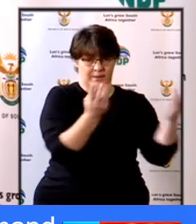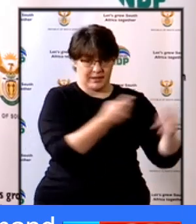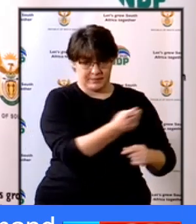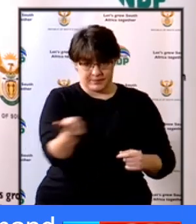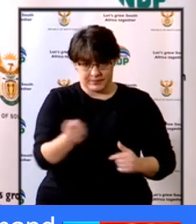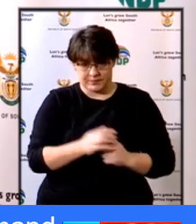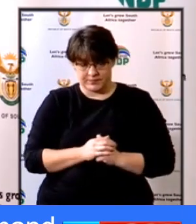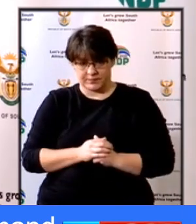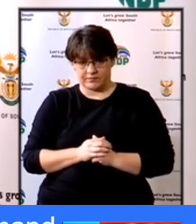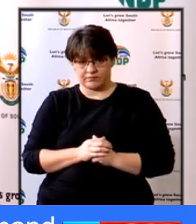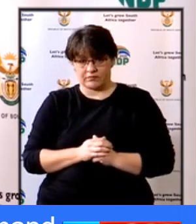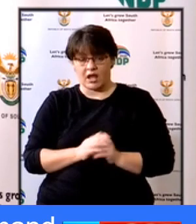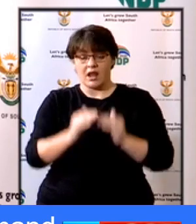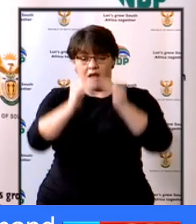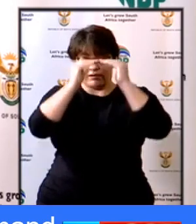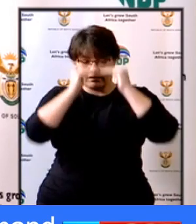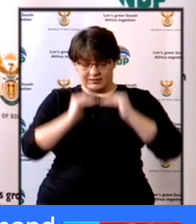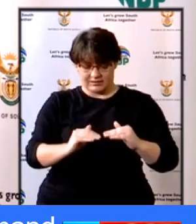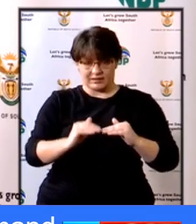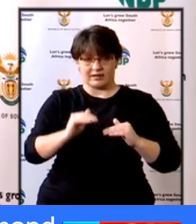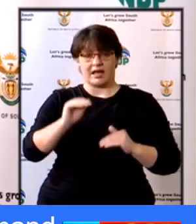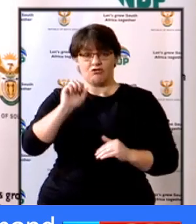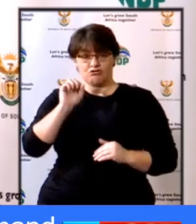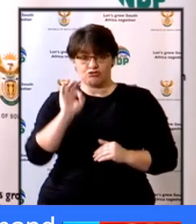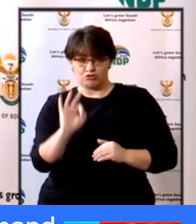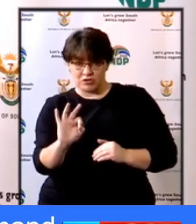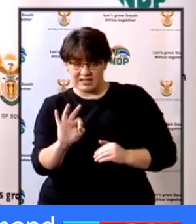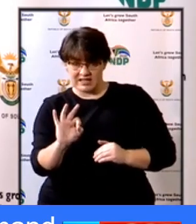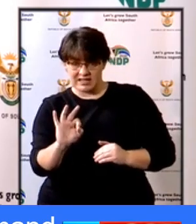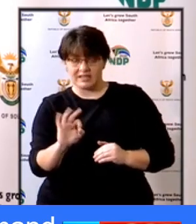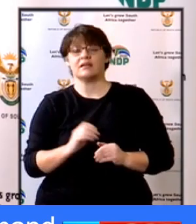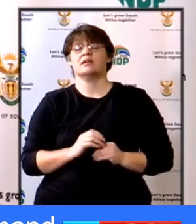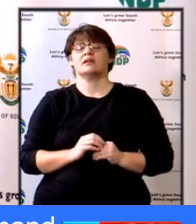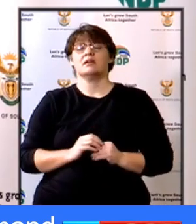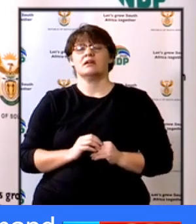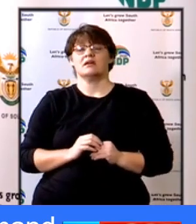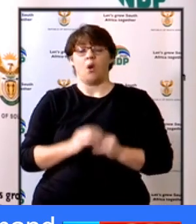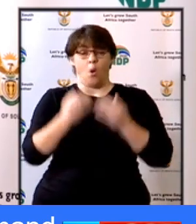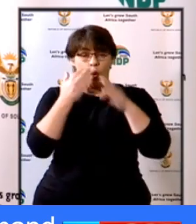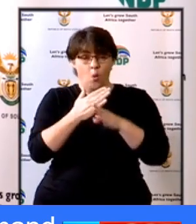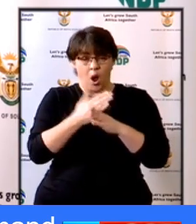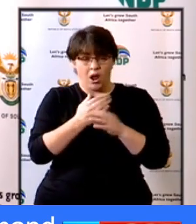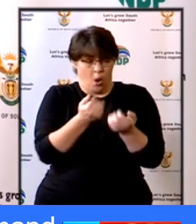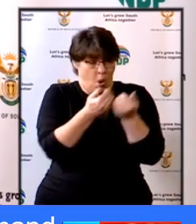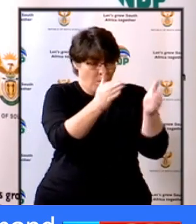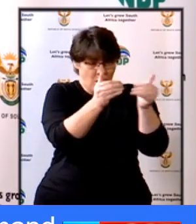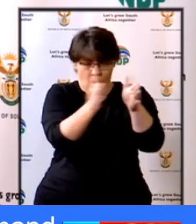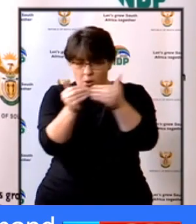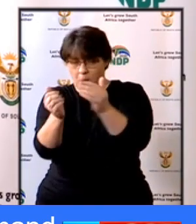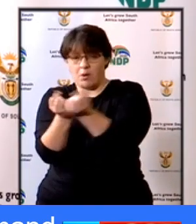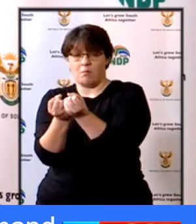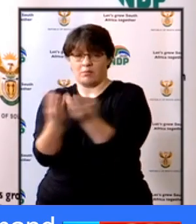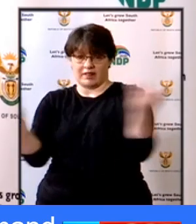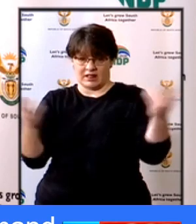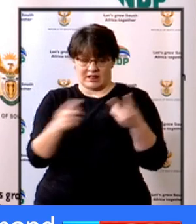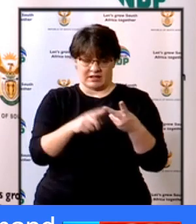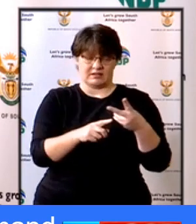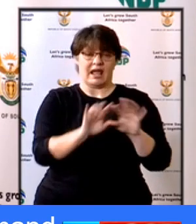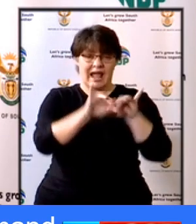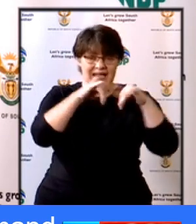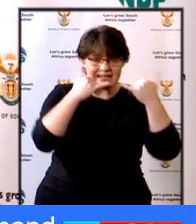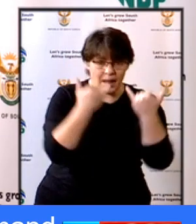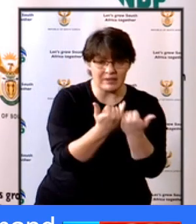now, in level 3, be having many, many more workplaces opening, with many more